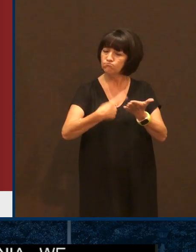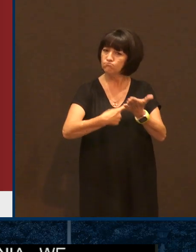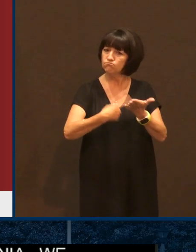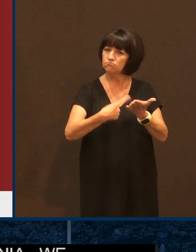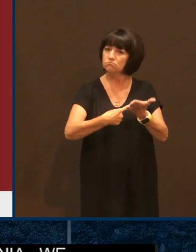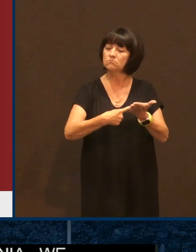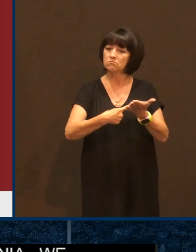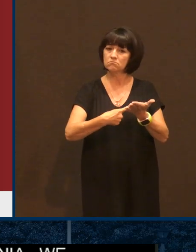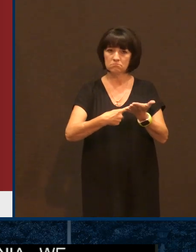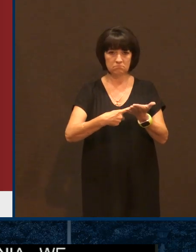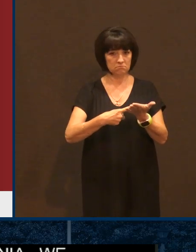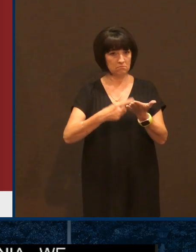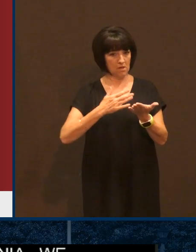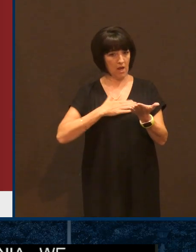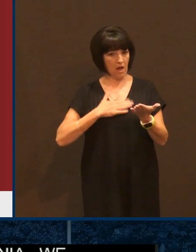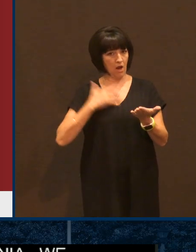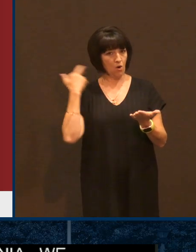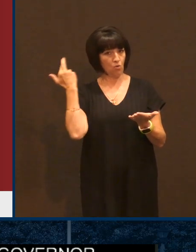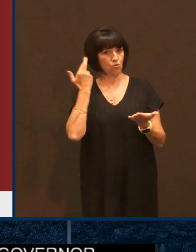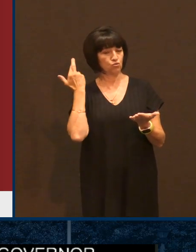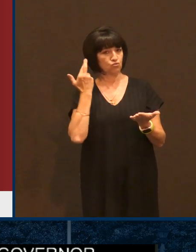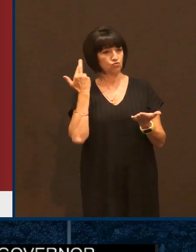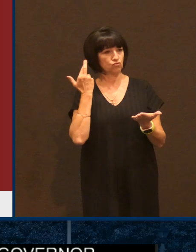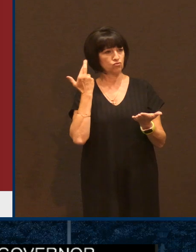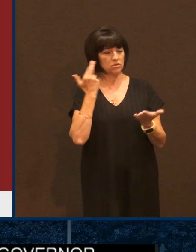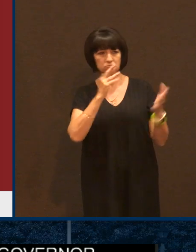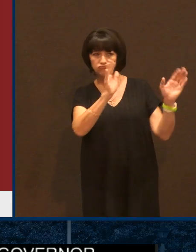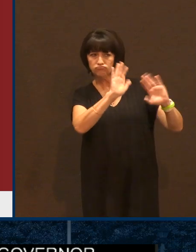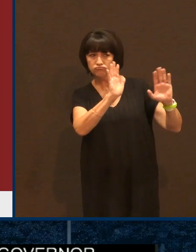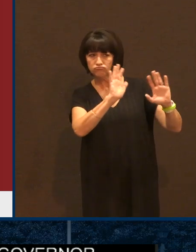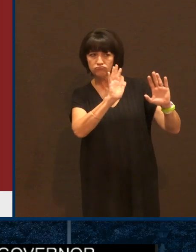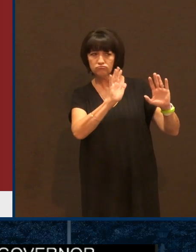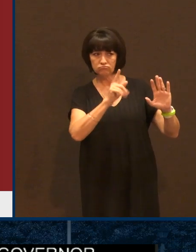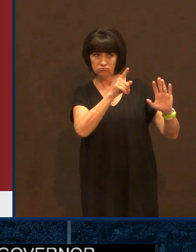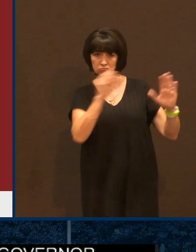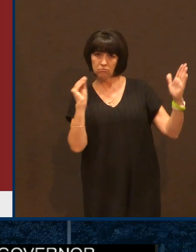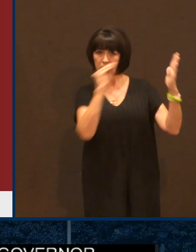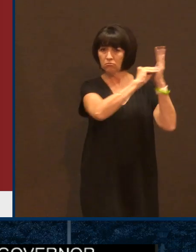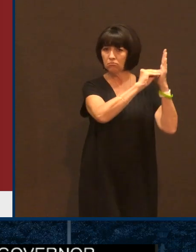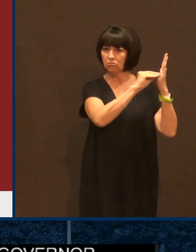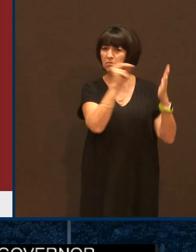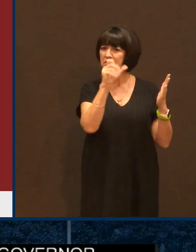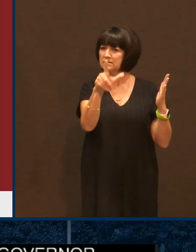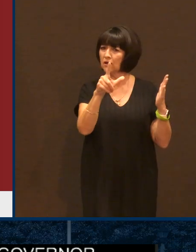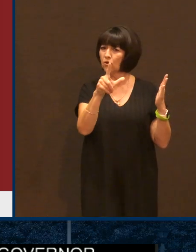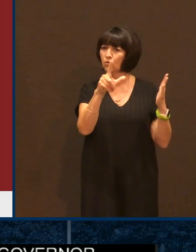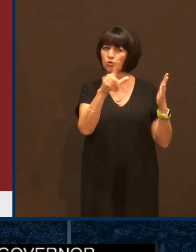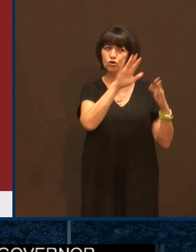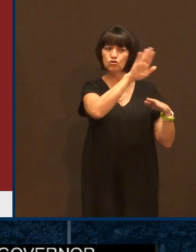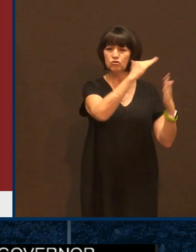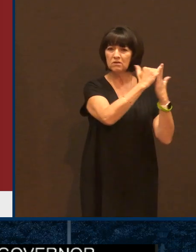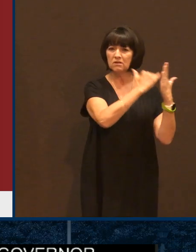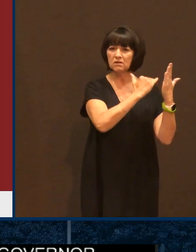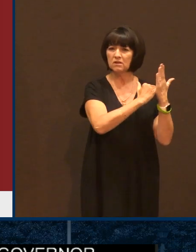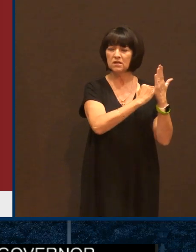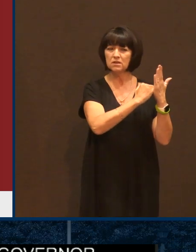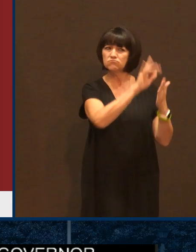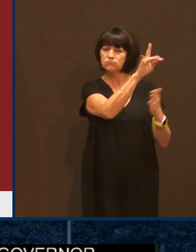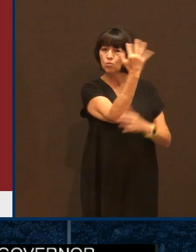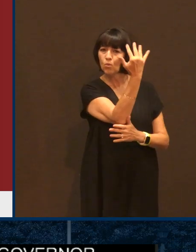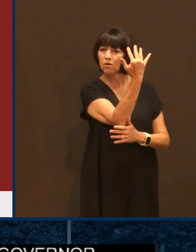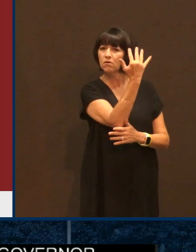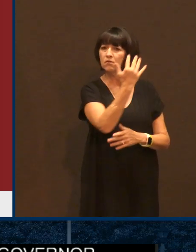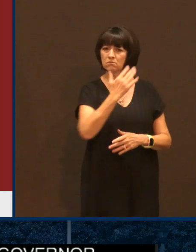The reason that we've been removed from the list is because our data meet their criteria. My argument